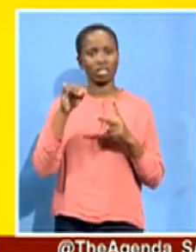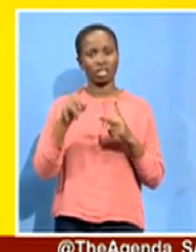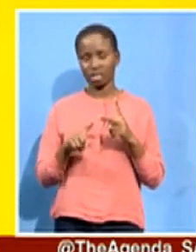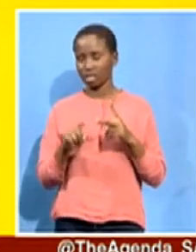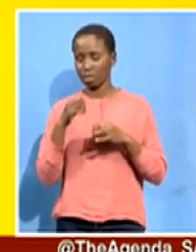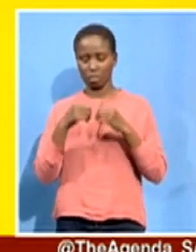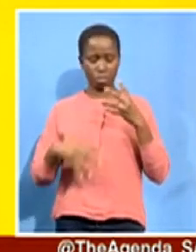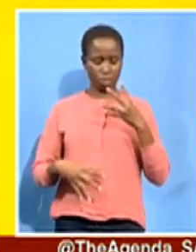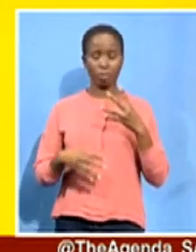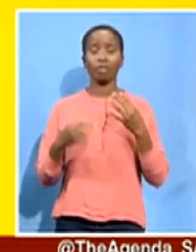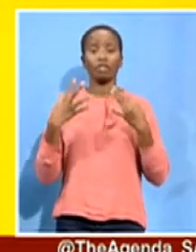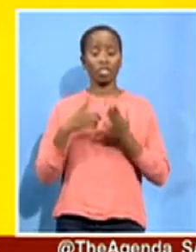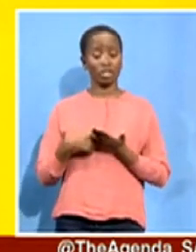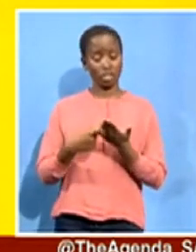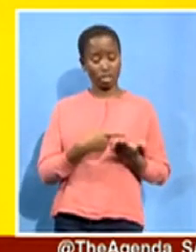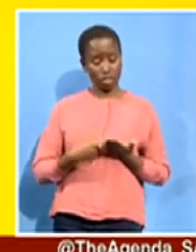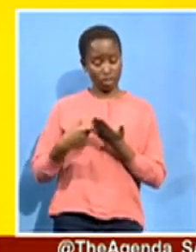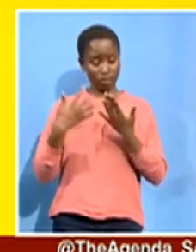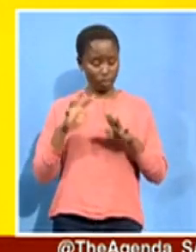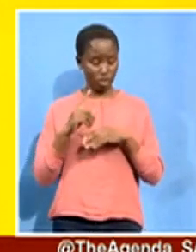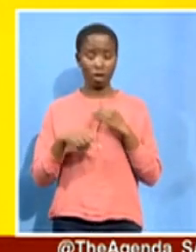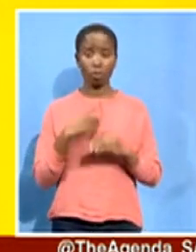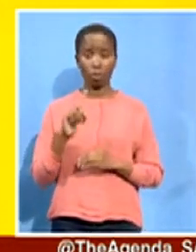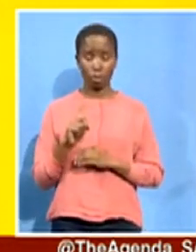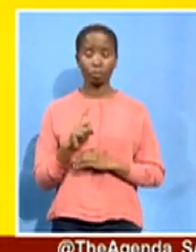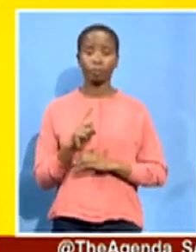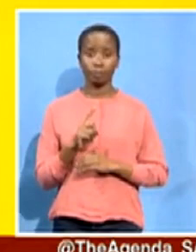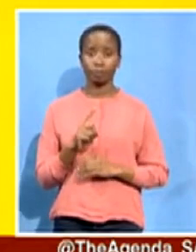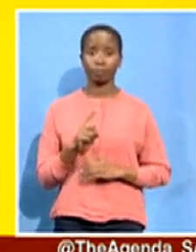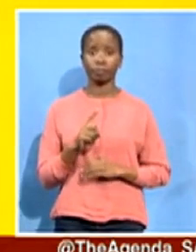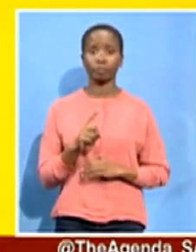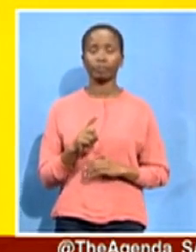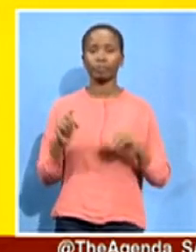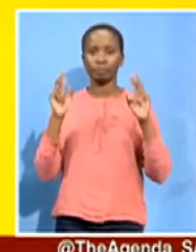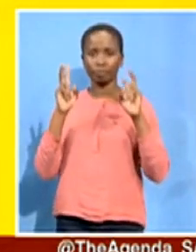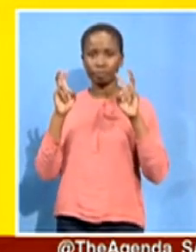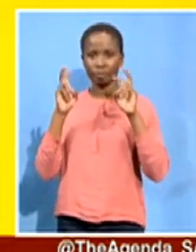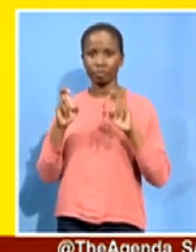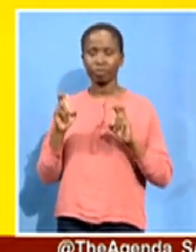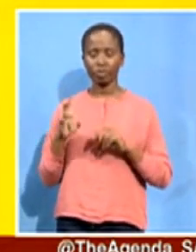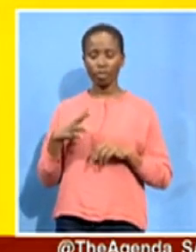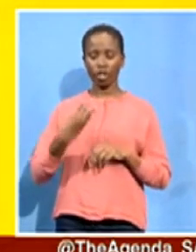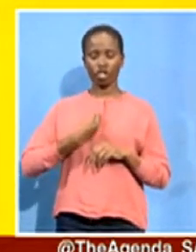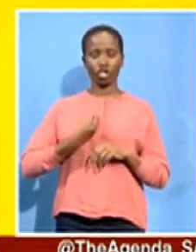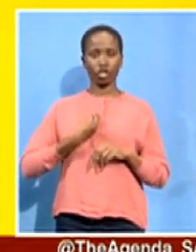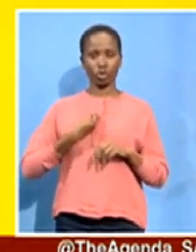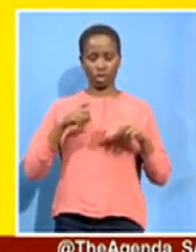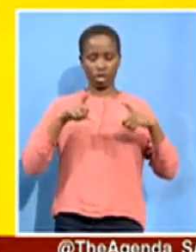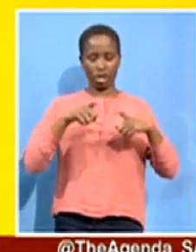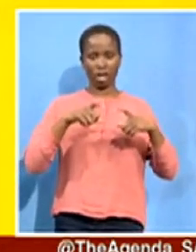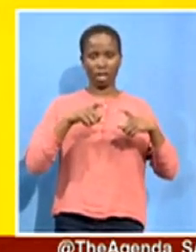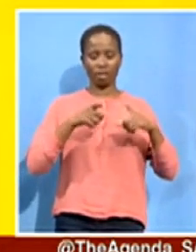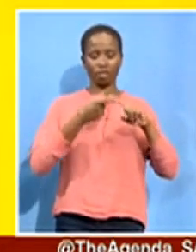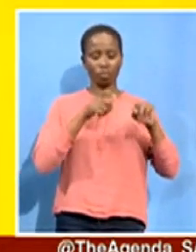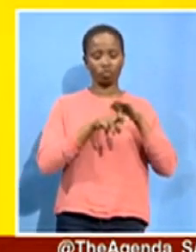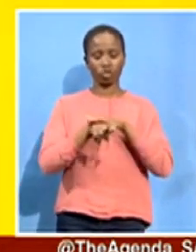correctly cited, the disbandment of the ANC Youth League structures within the regions and the provinces as well. They'll also